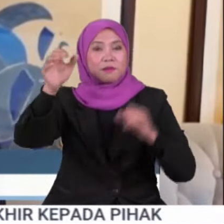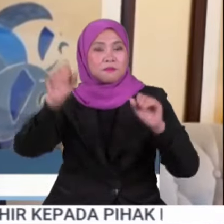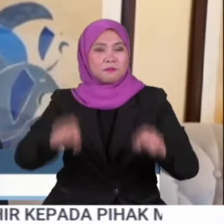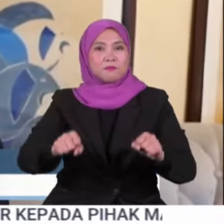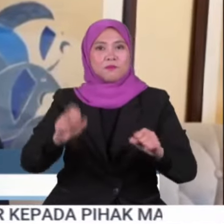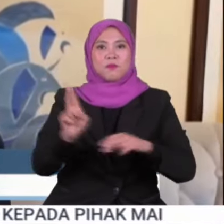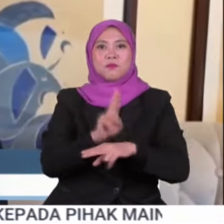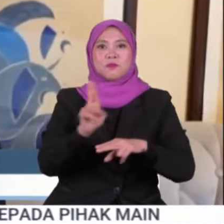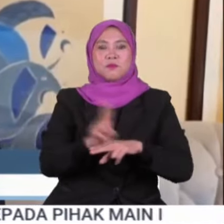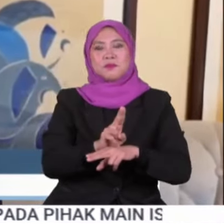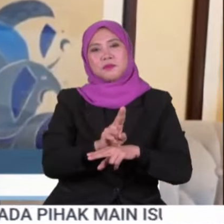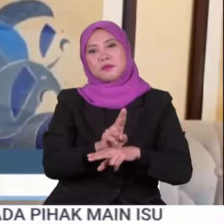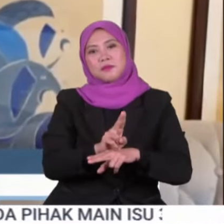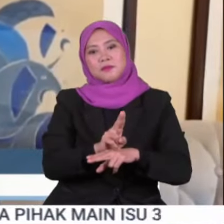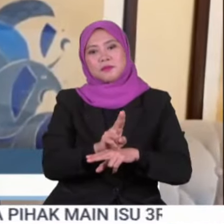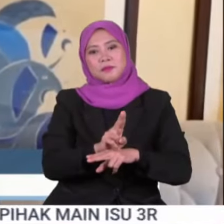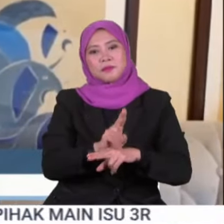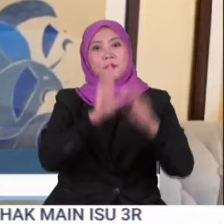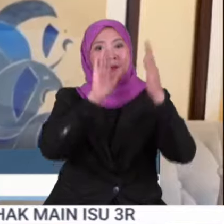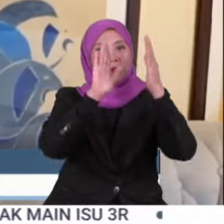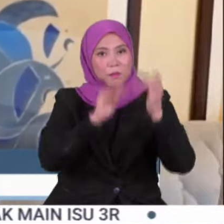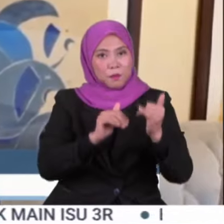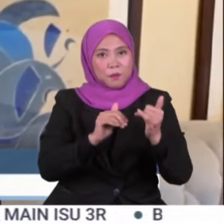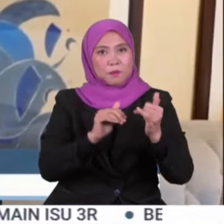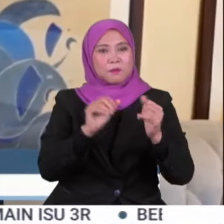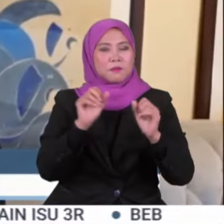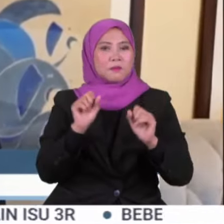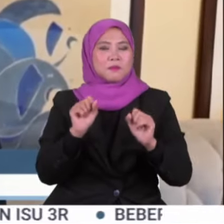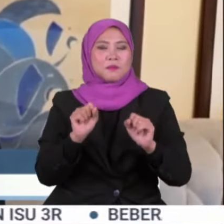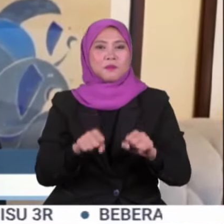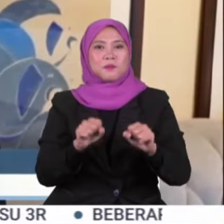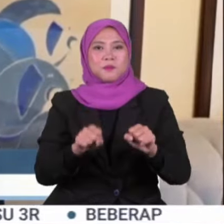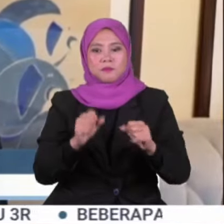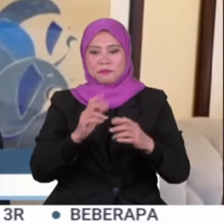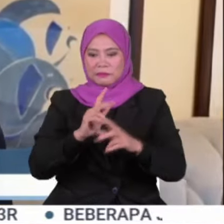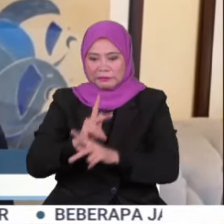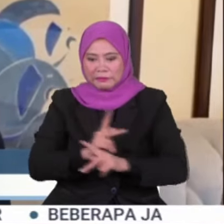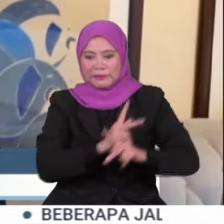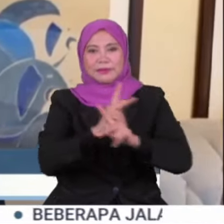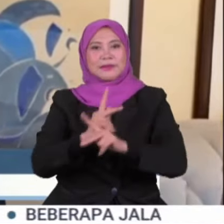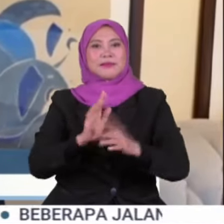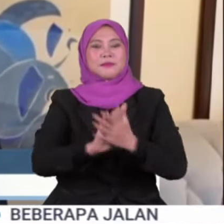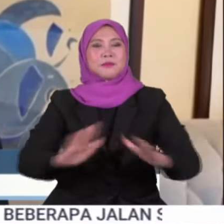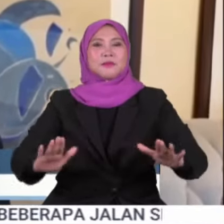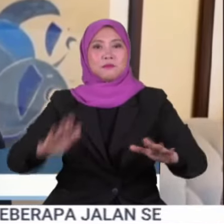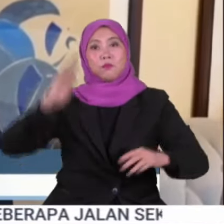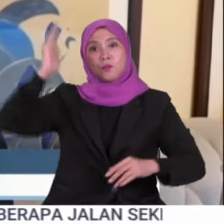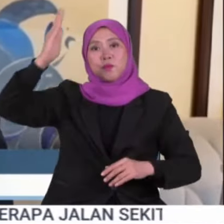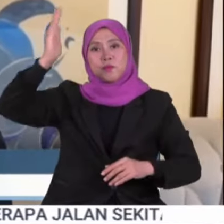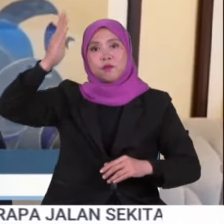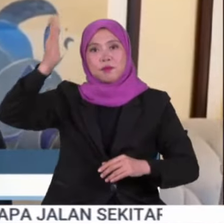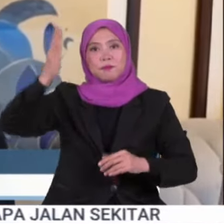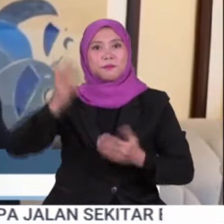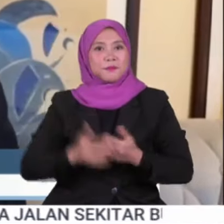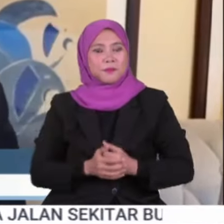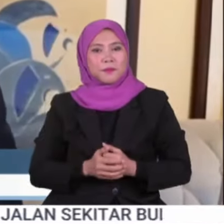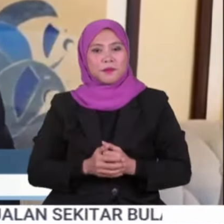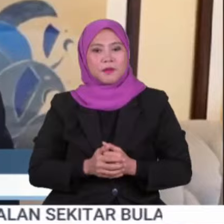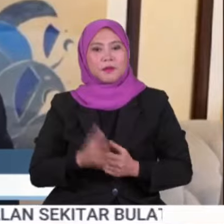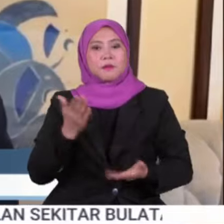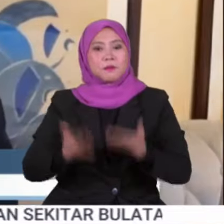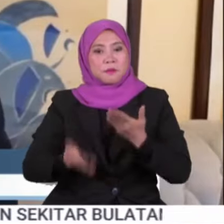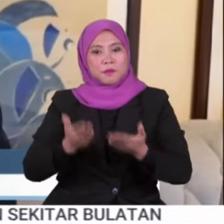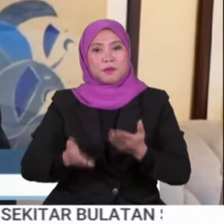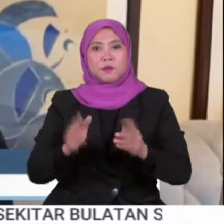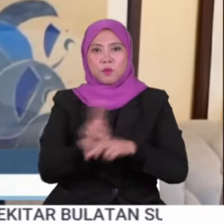think about using those stuff, but we have to overcome about the security problems. But in the future we want to use